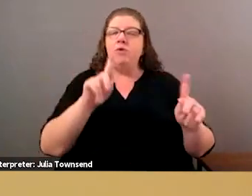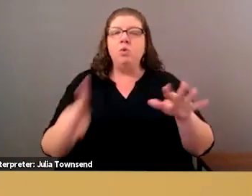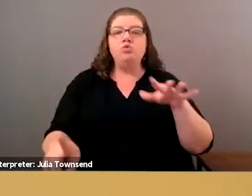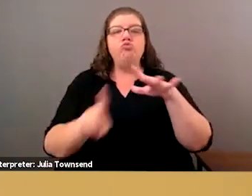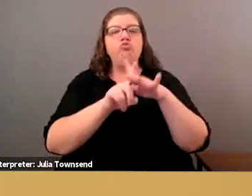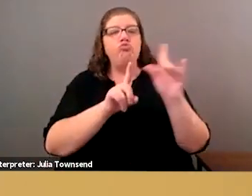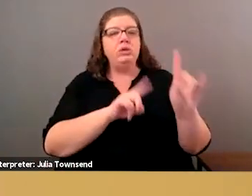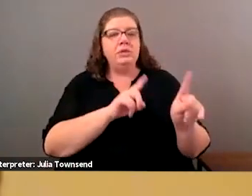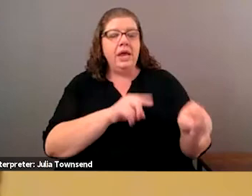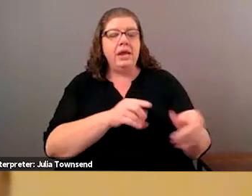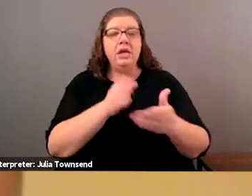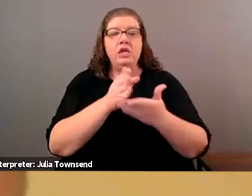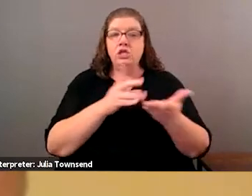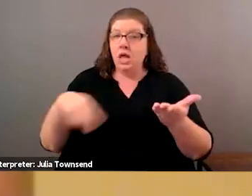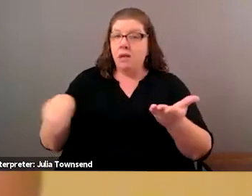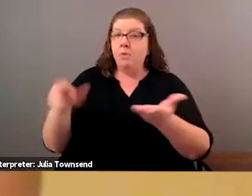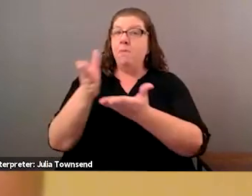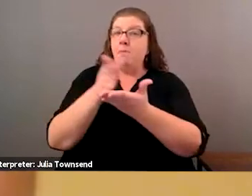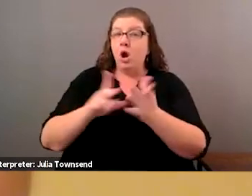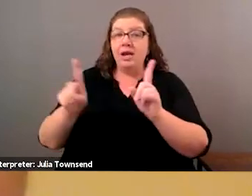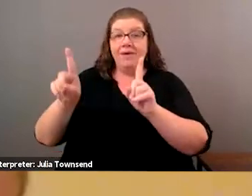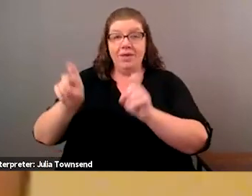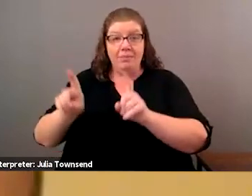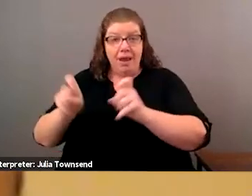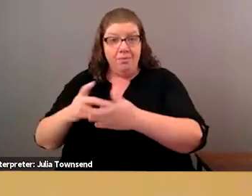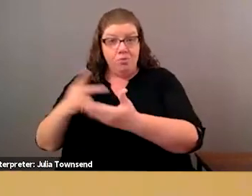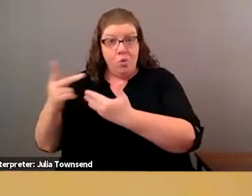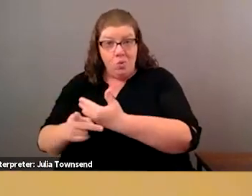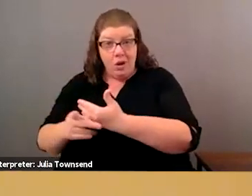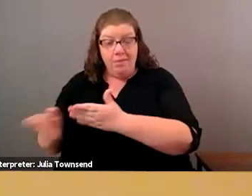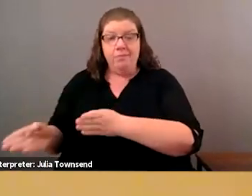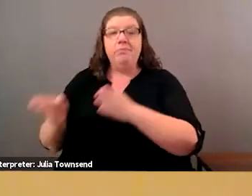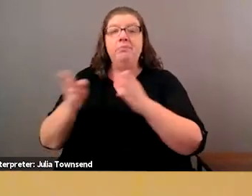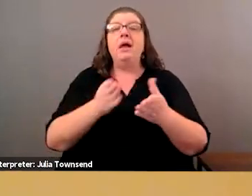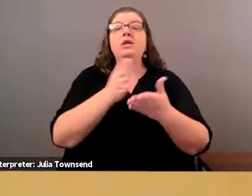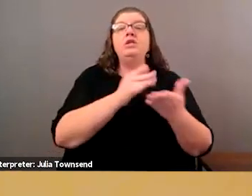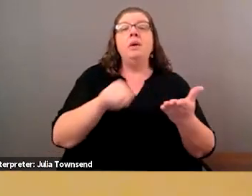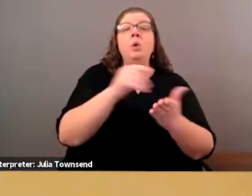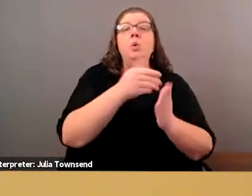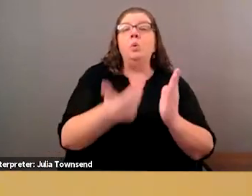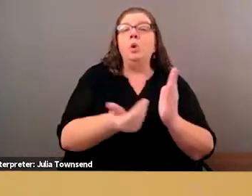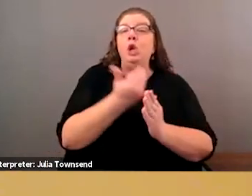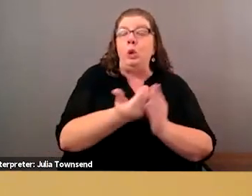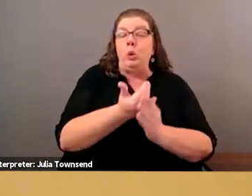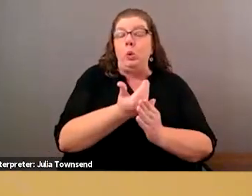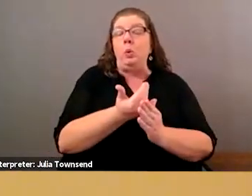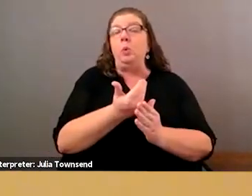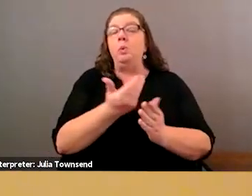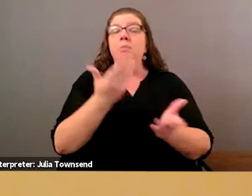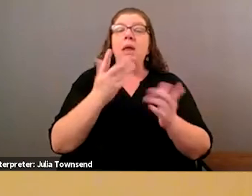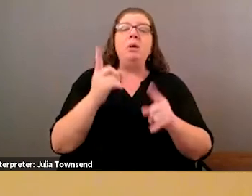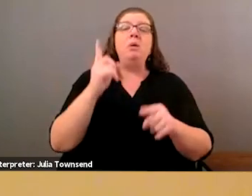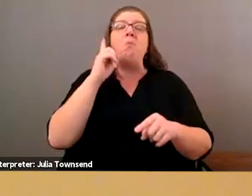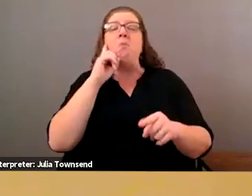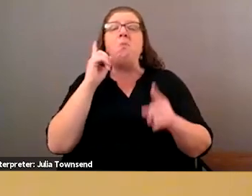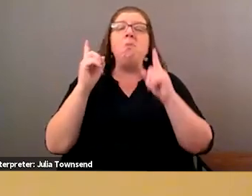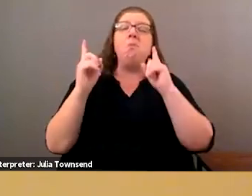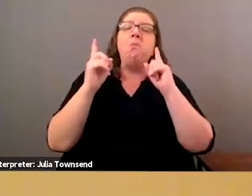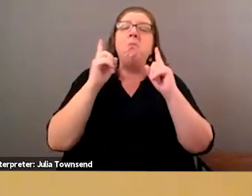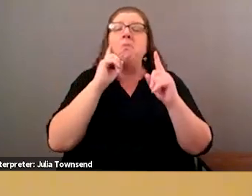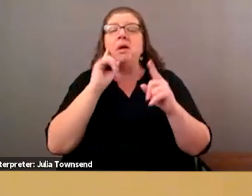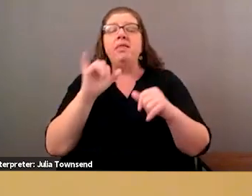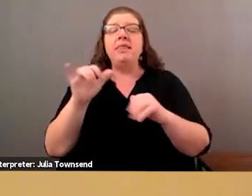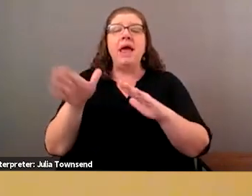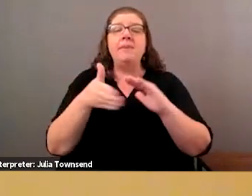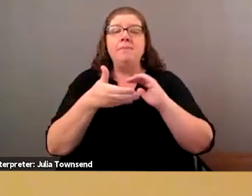We had folks that were part of the beta program, and then we also had folks that were new who maybe have heard of the partnership,